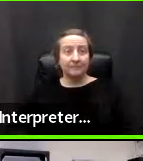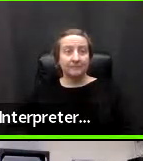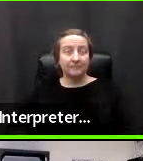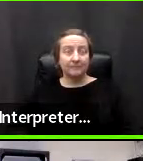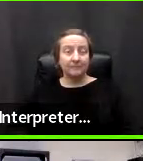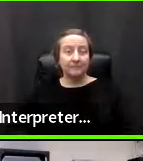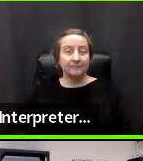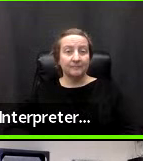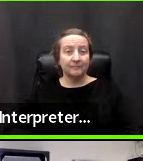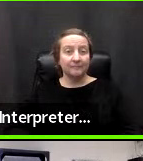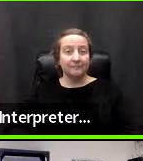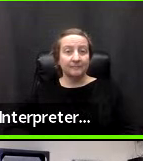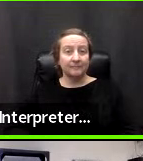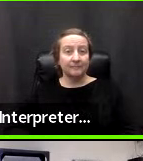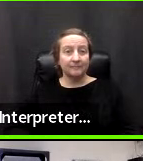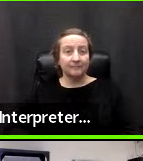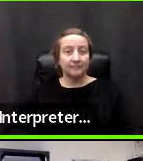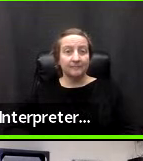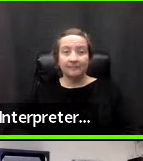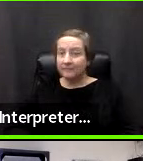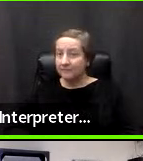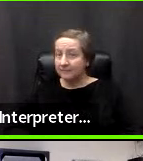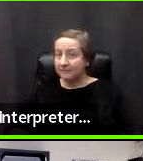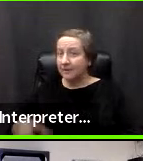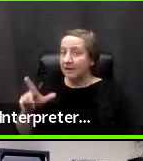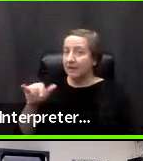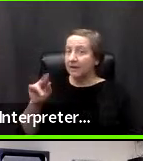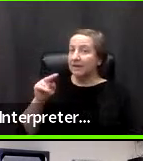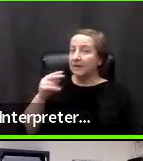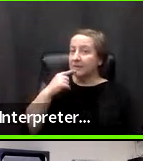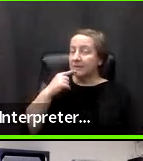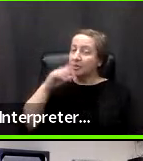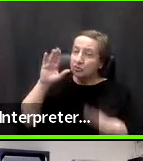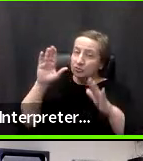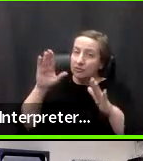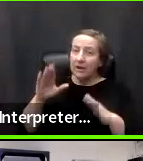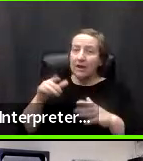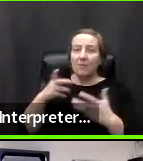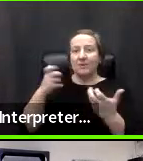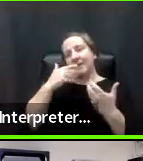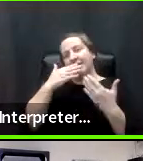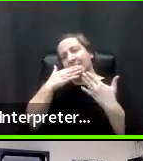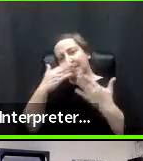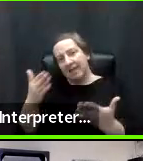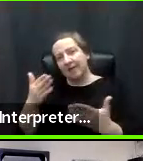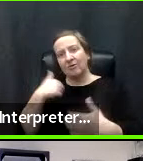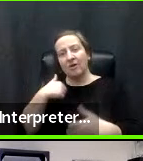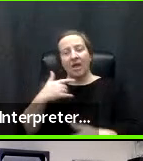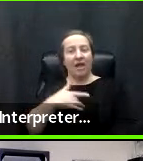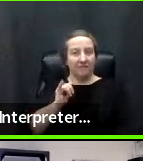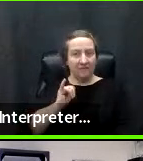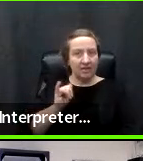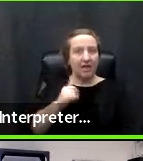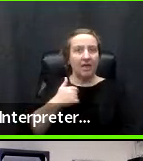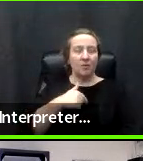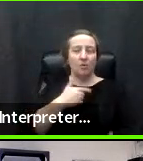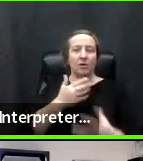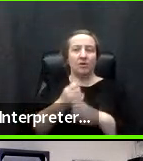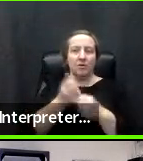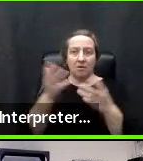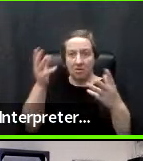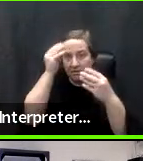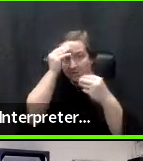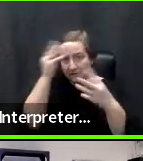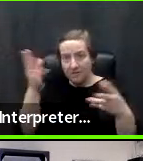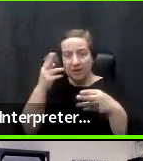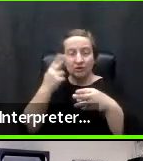Great. Lynn, go ahead. Yeah, no, I was just going to say thank you. I do feel like we got a lot of information in a